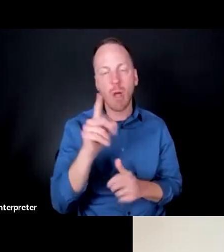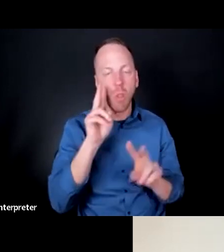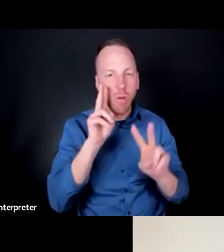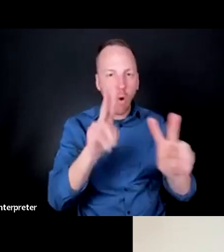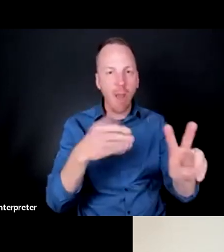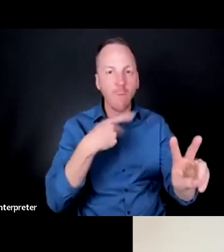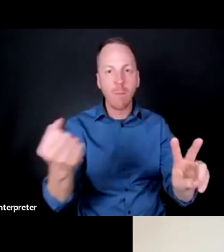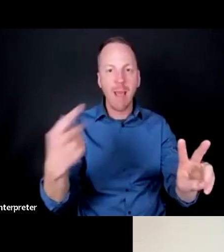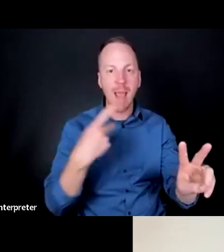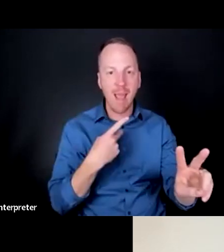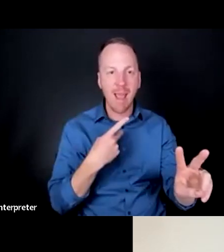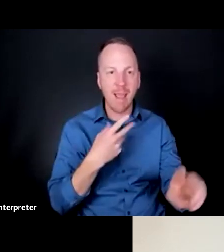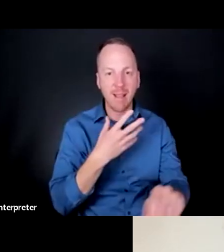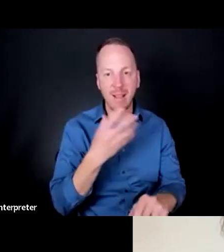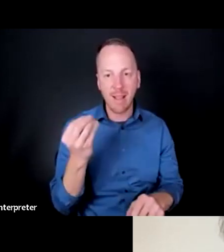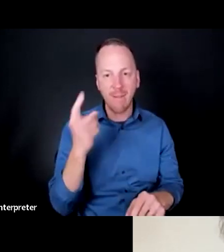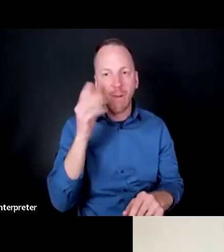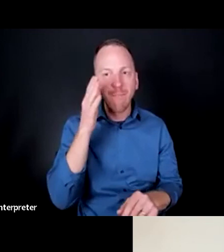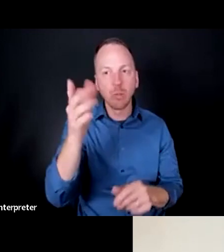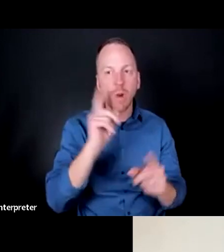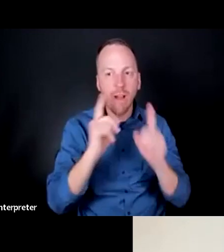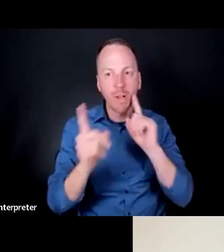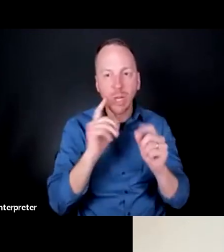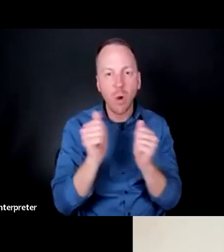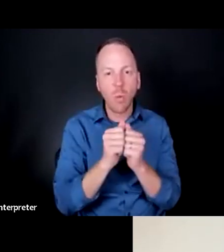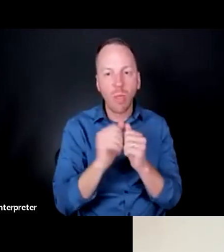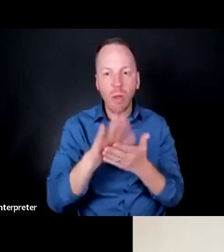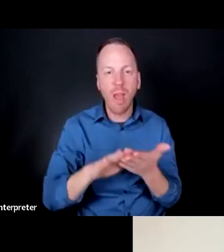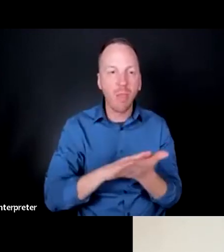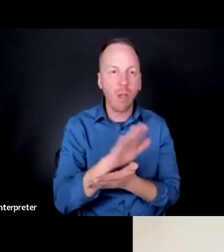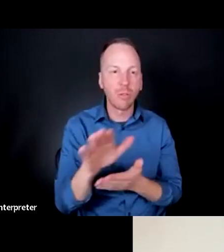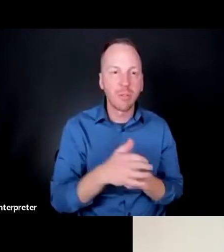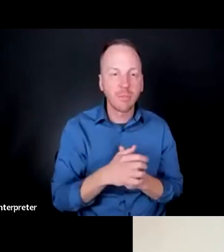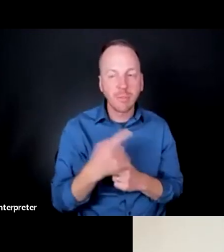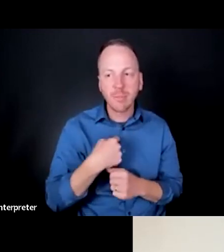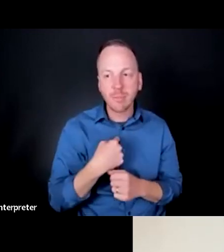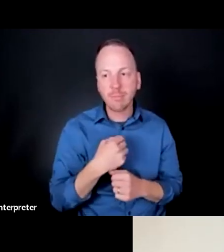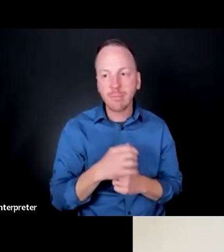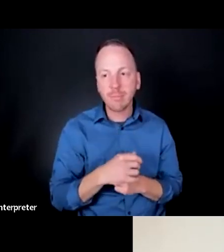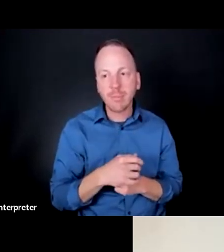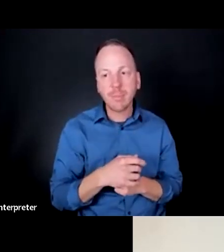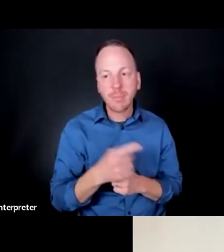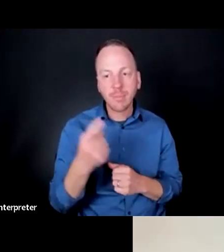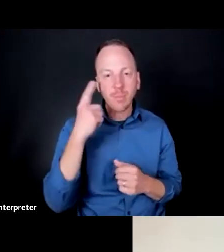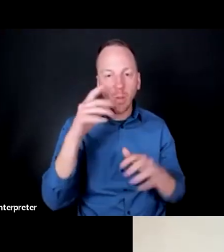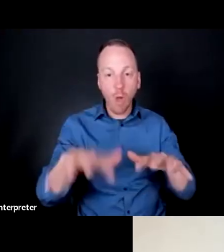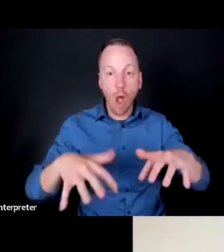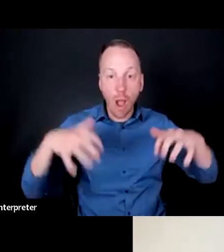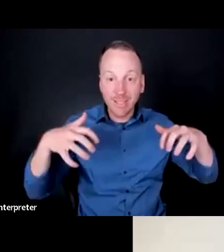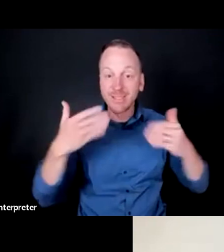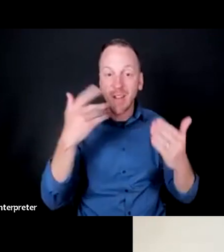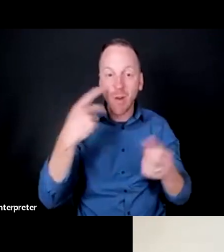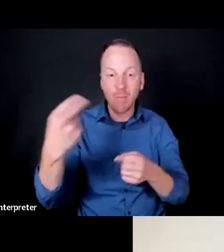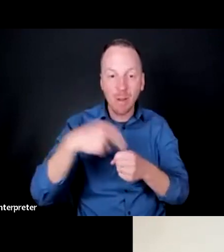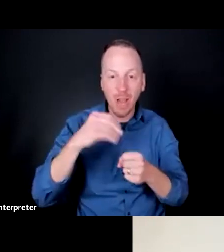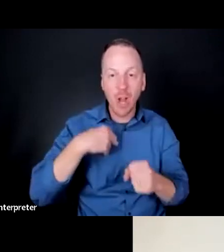to having you back and for future conversations at the college. Just for the audience, thank you for participating